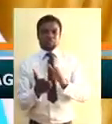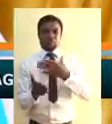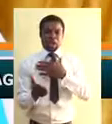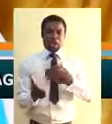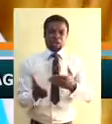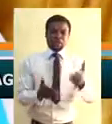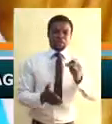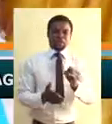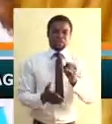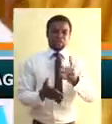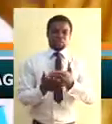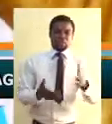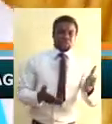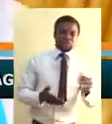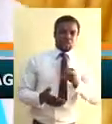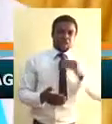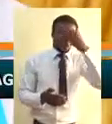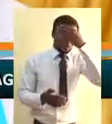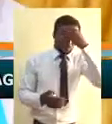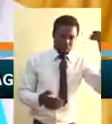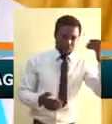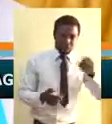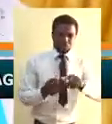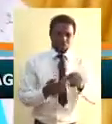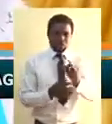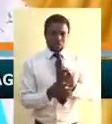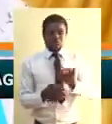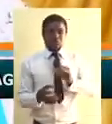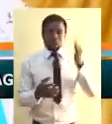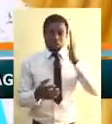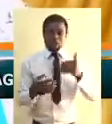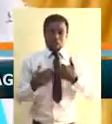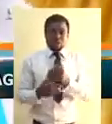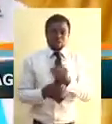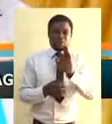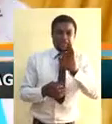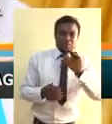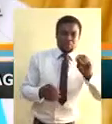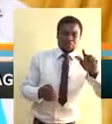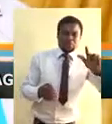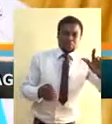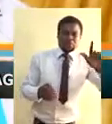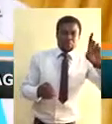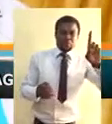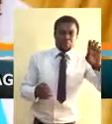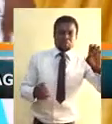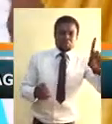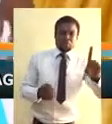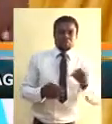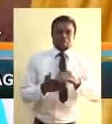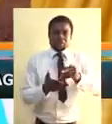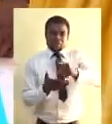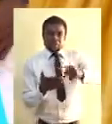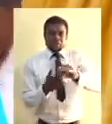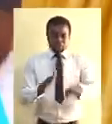And there is something I forgot to fold. Supposed to have folded the down part of the paper down. So make sure it has